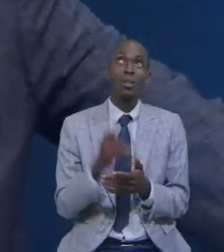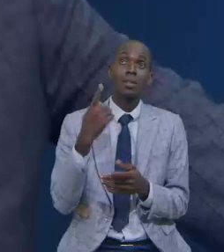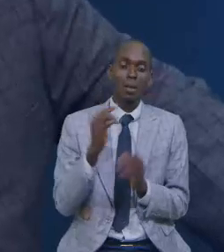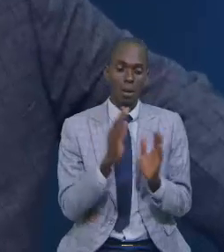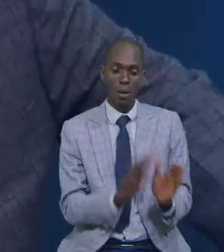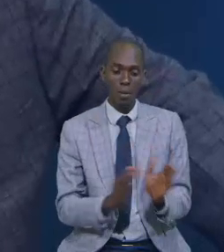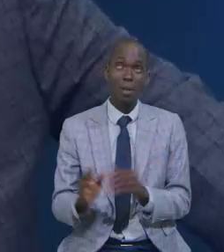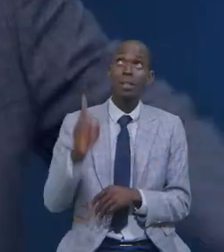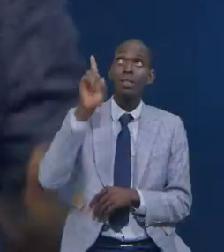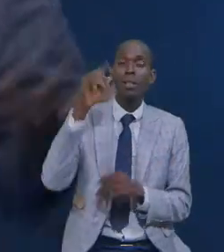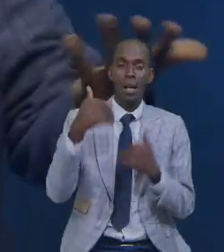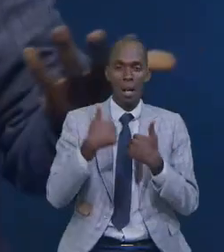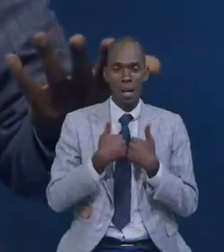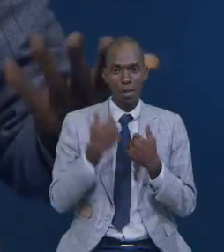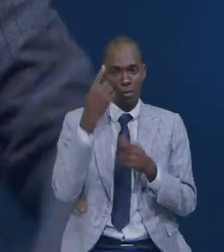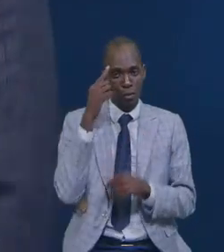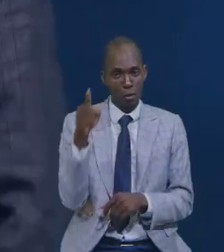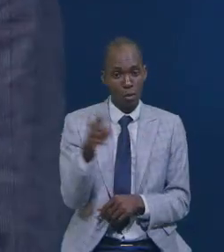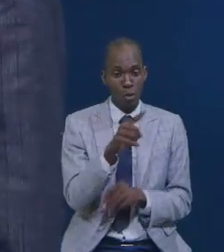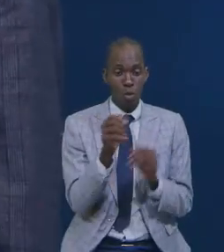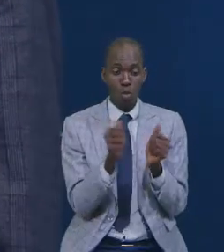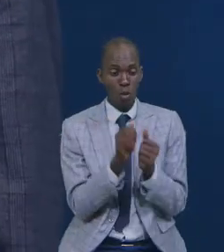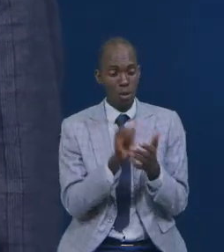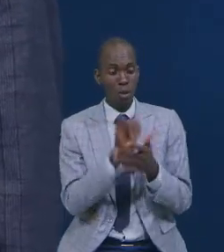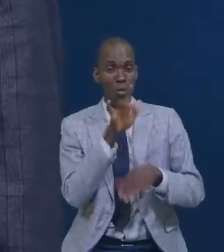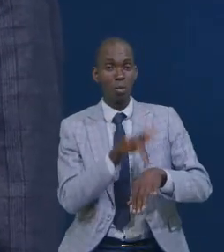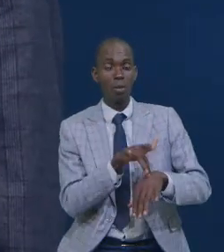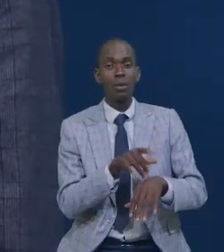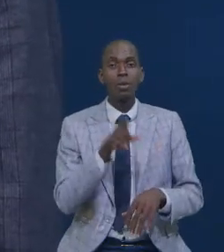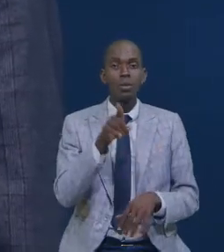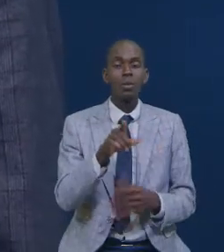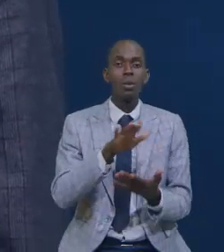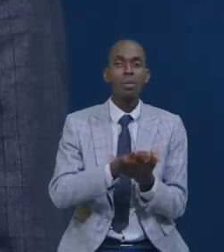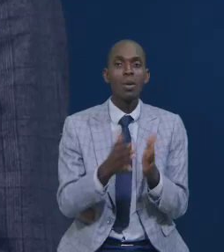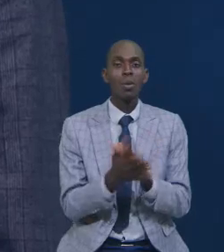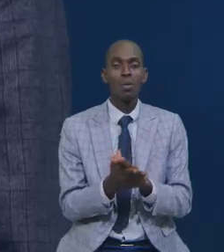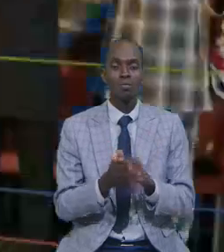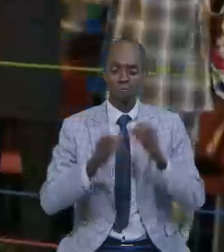for you, with that touch, you become strong,